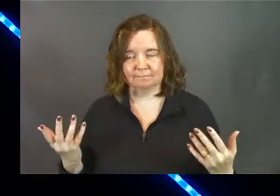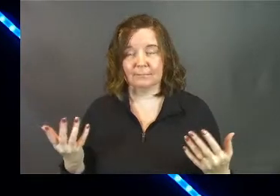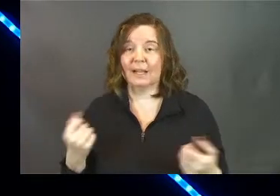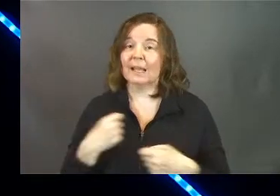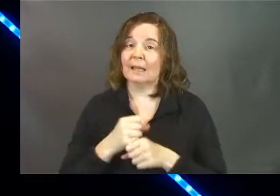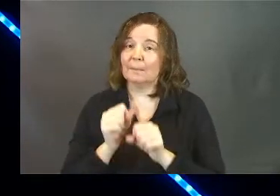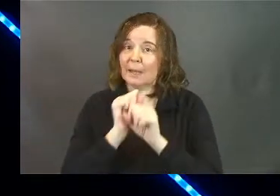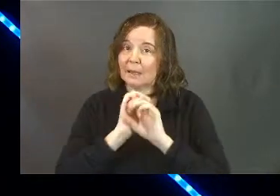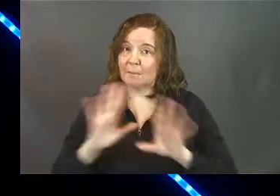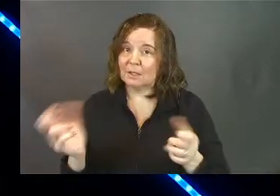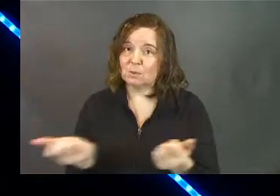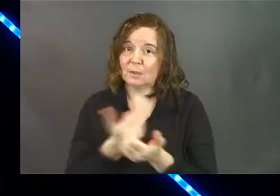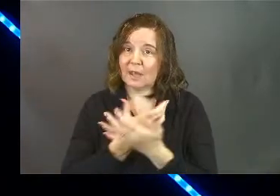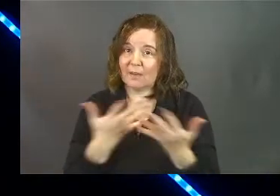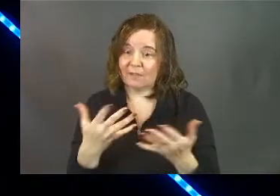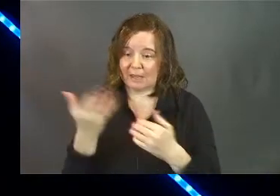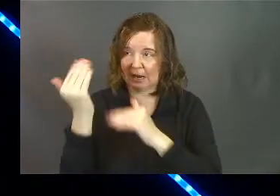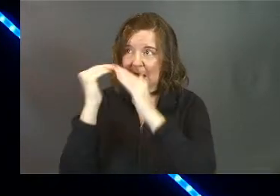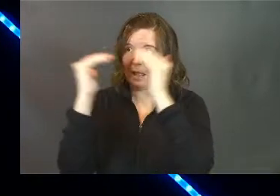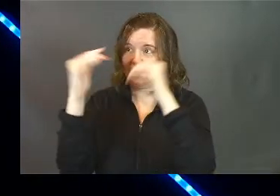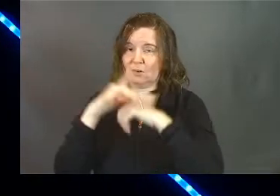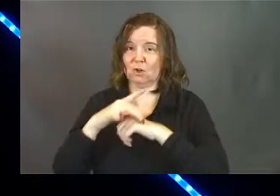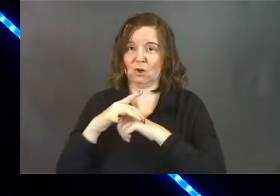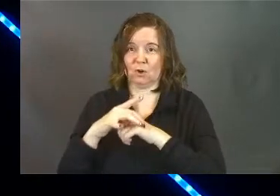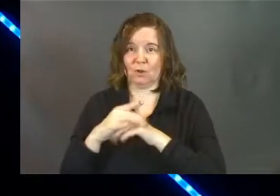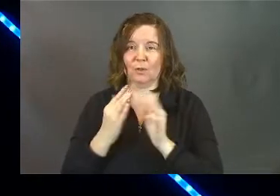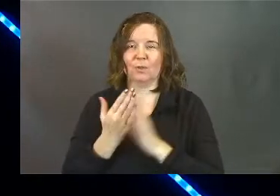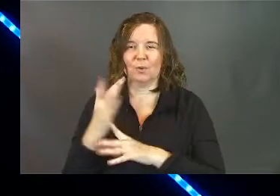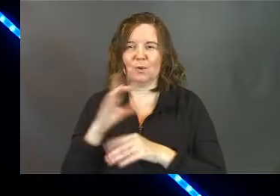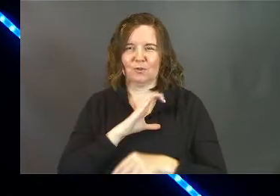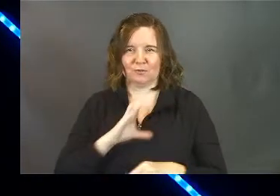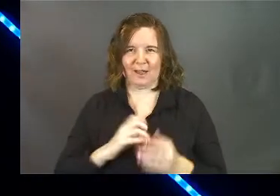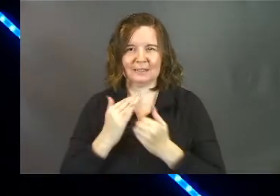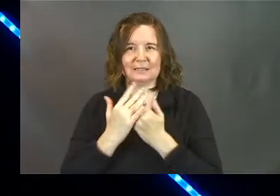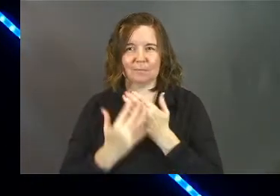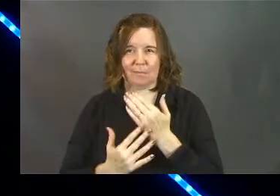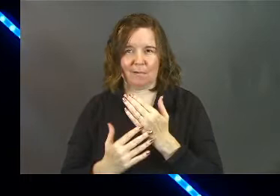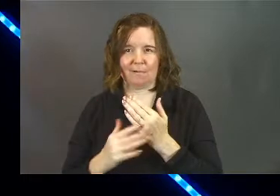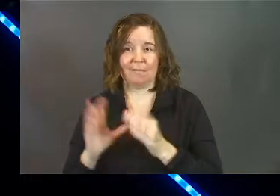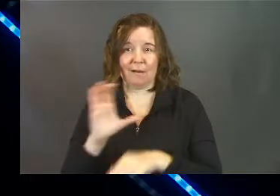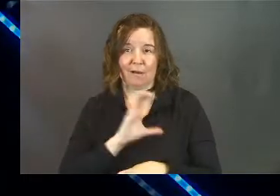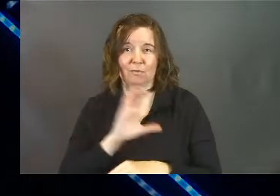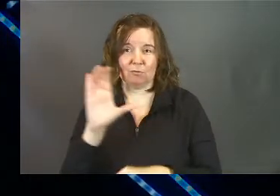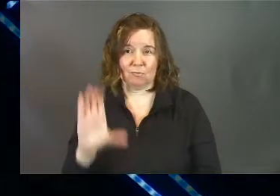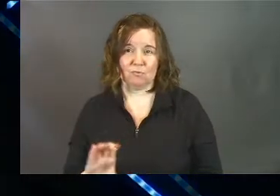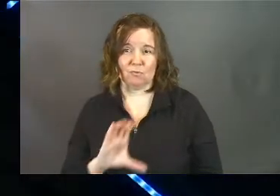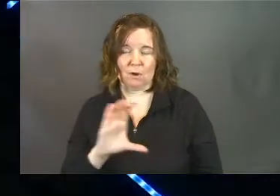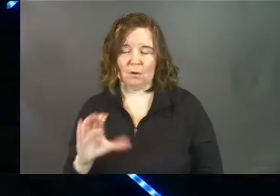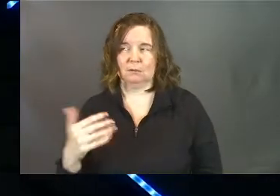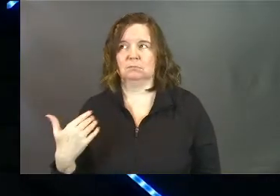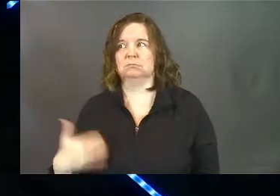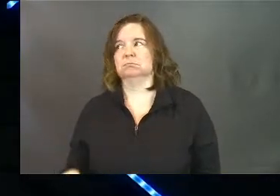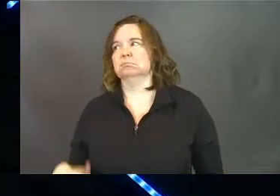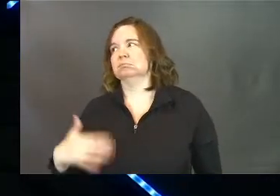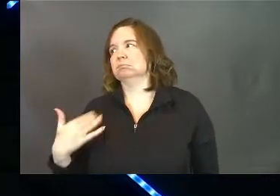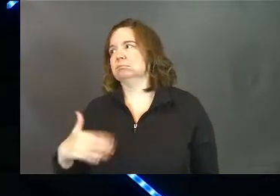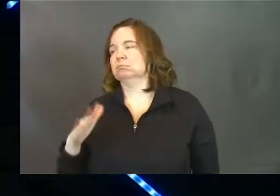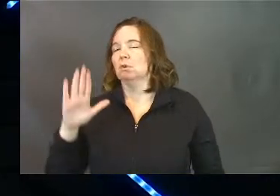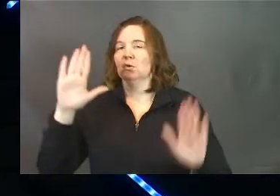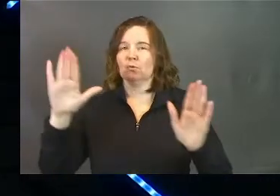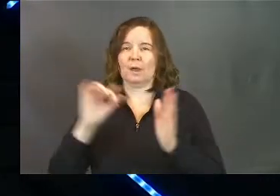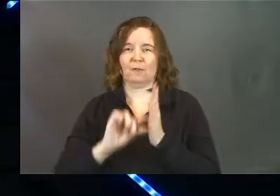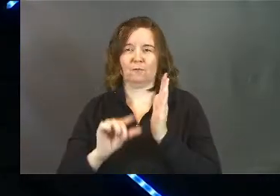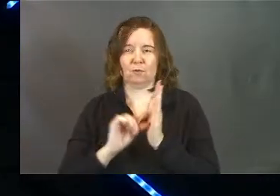He made peace with everything in heaven and on earth by means of Christ's blood on the cross. Such a great verse, and this